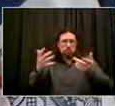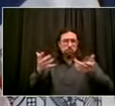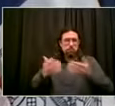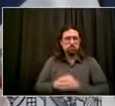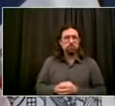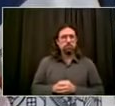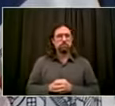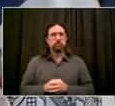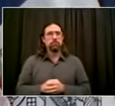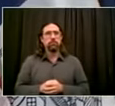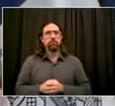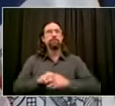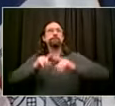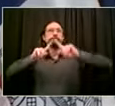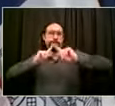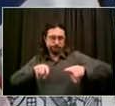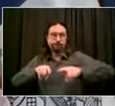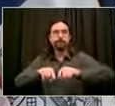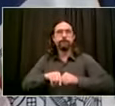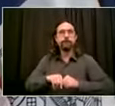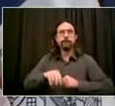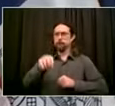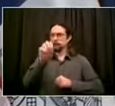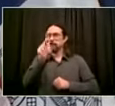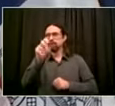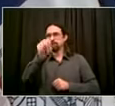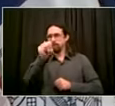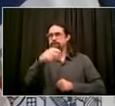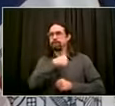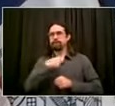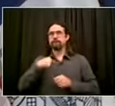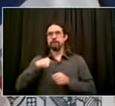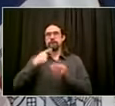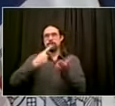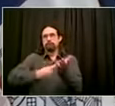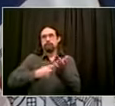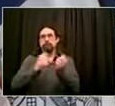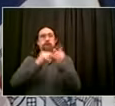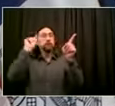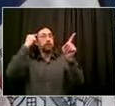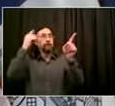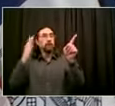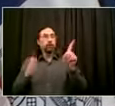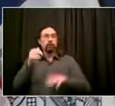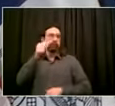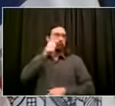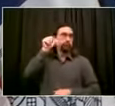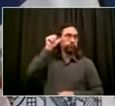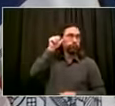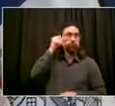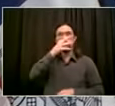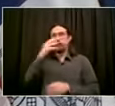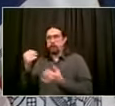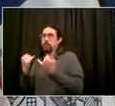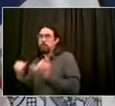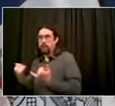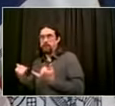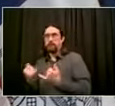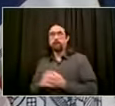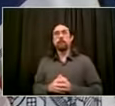seen for the last few days, I have every expectation that the state is preparing to act to